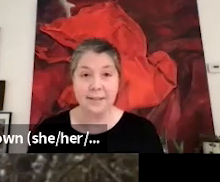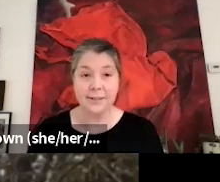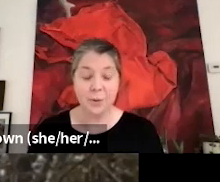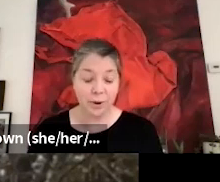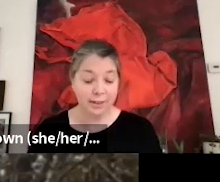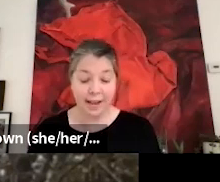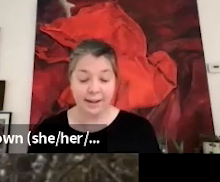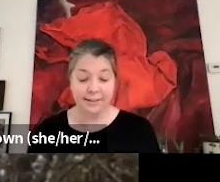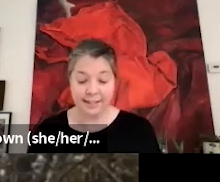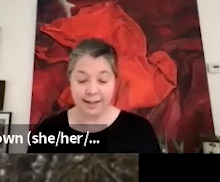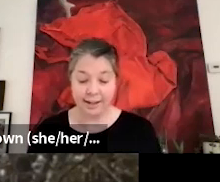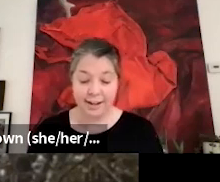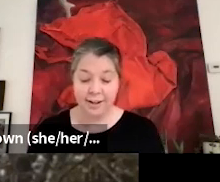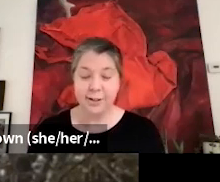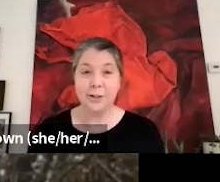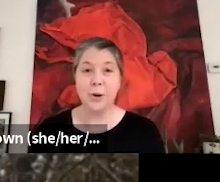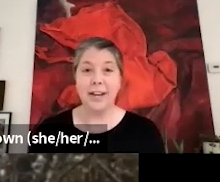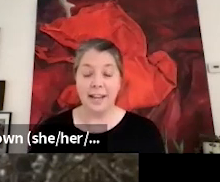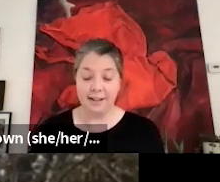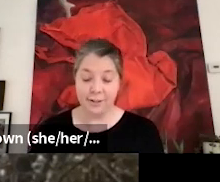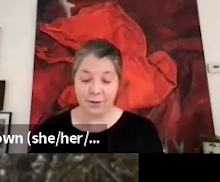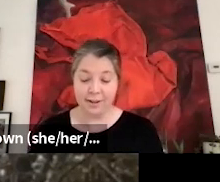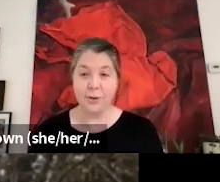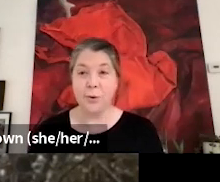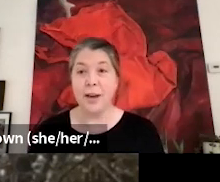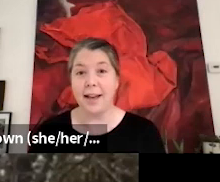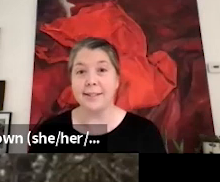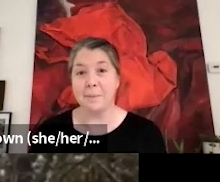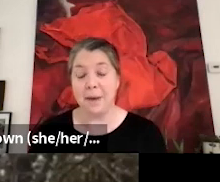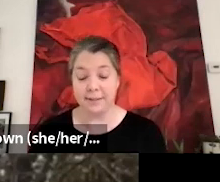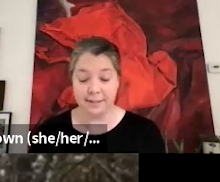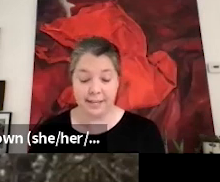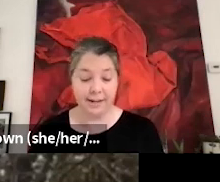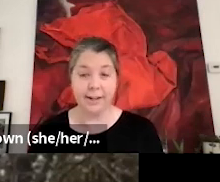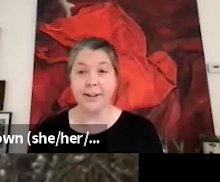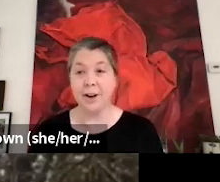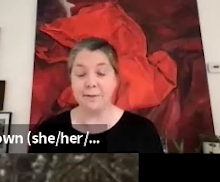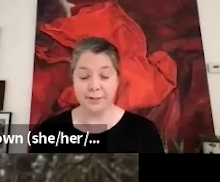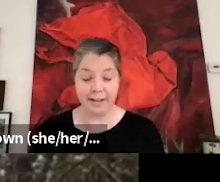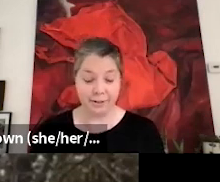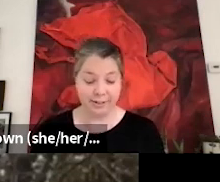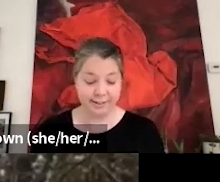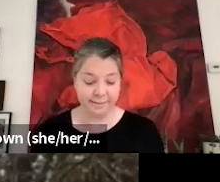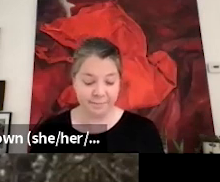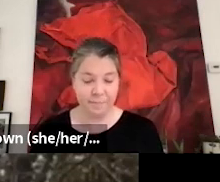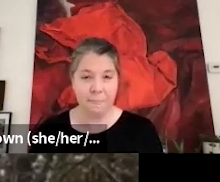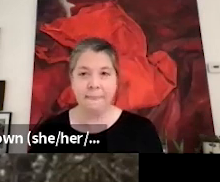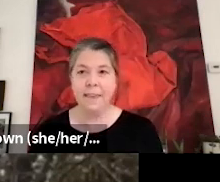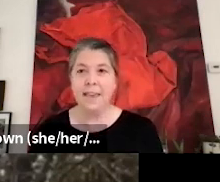the best or the lightest gear to join into the who has the best gear